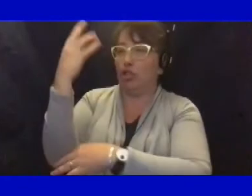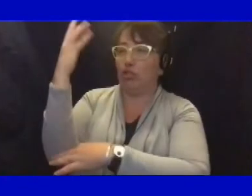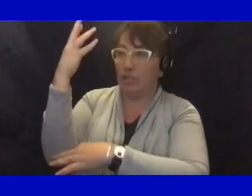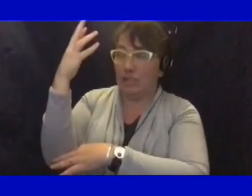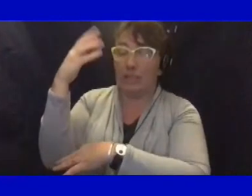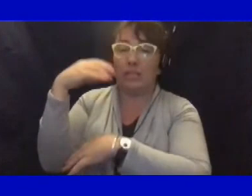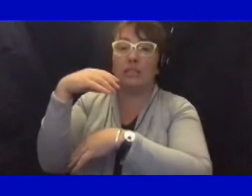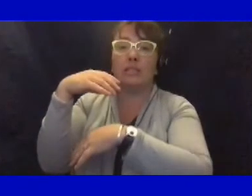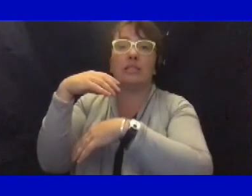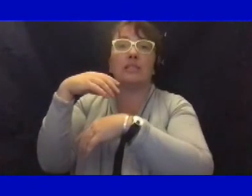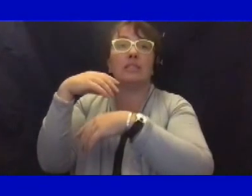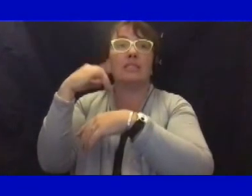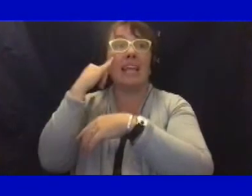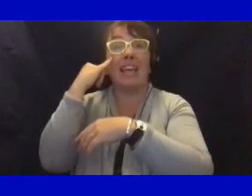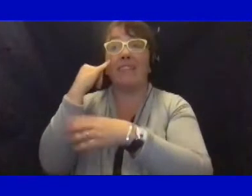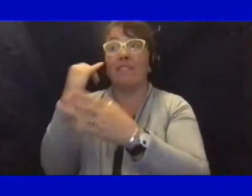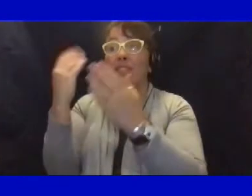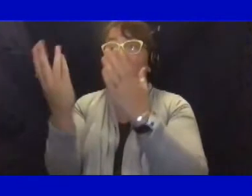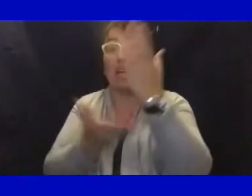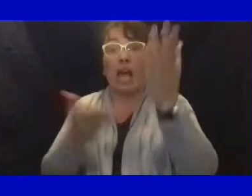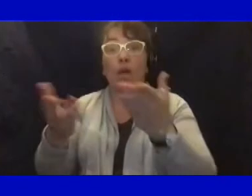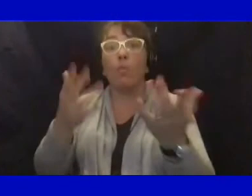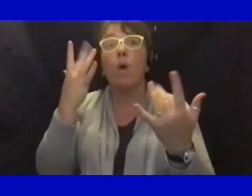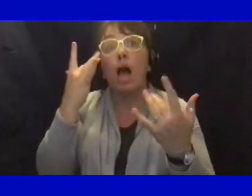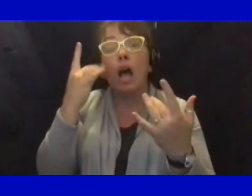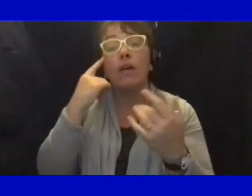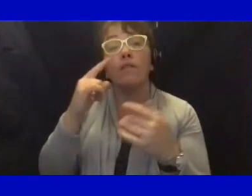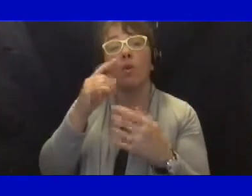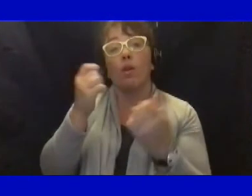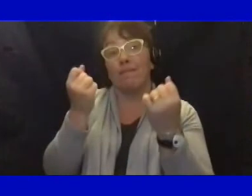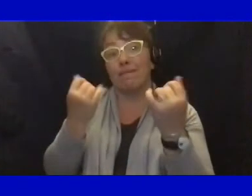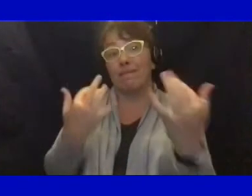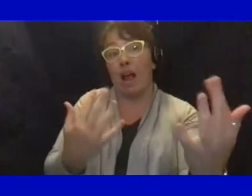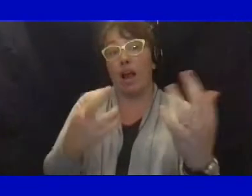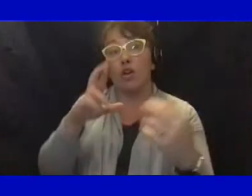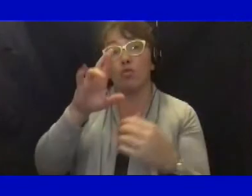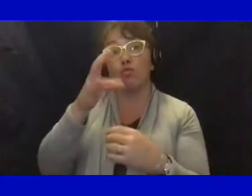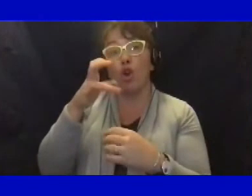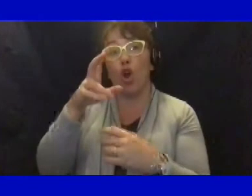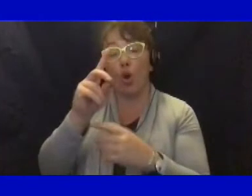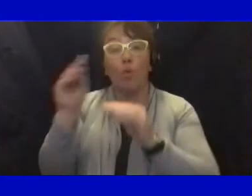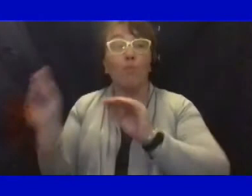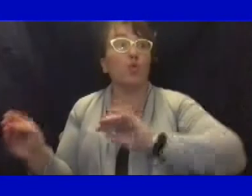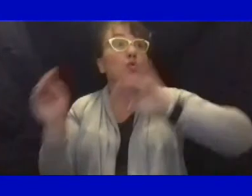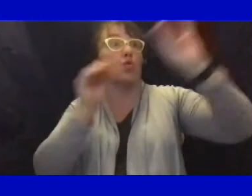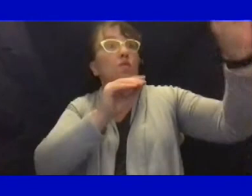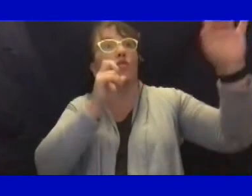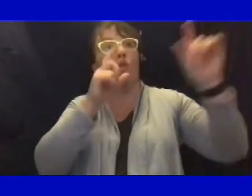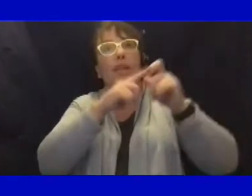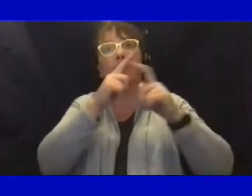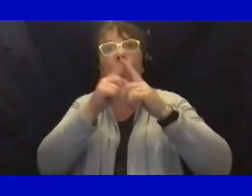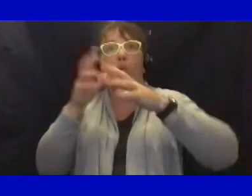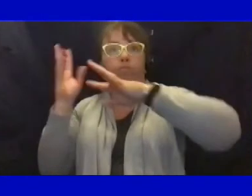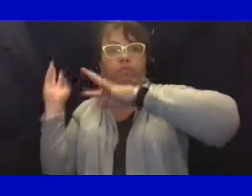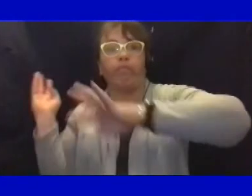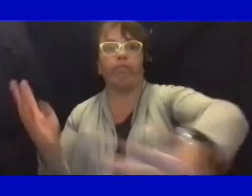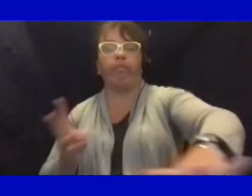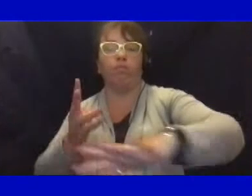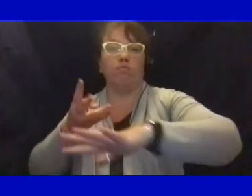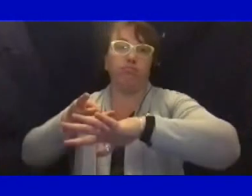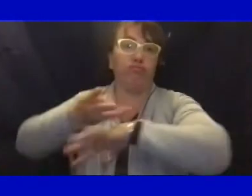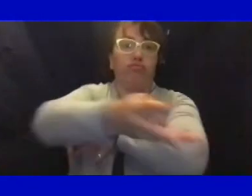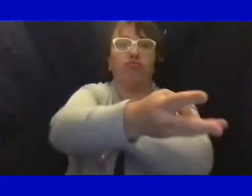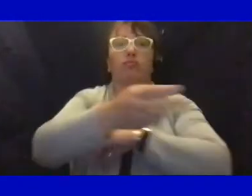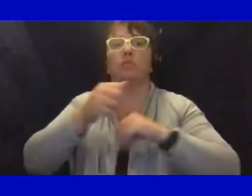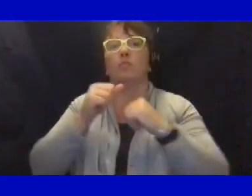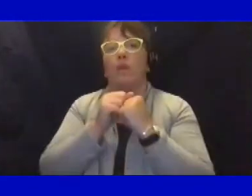they were cutting fire roads. And so they're taking those trees and moving them to high ground so they don't get mobilized by storm flows. And